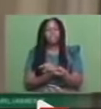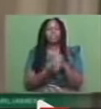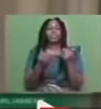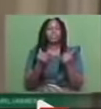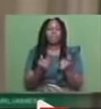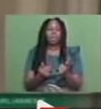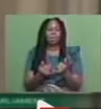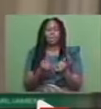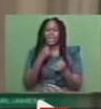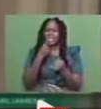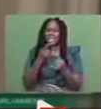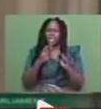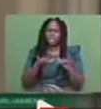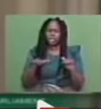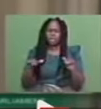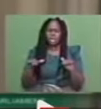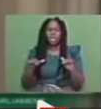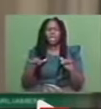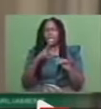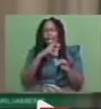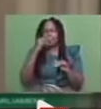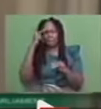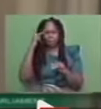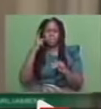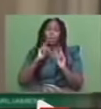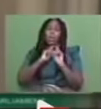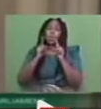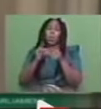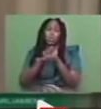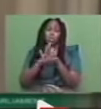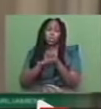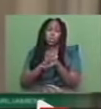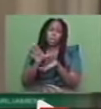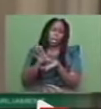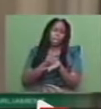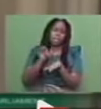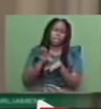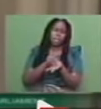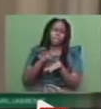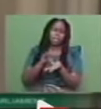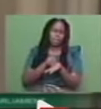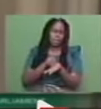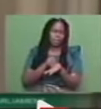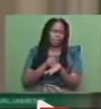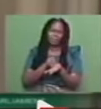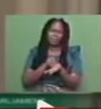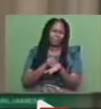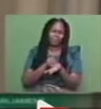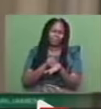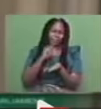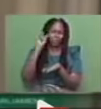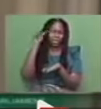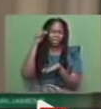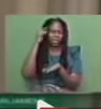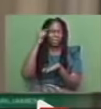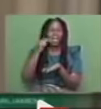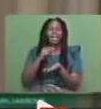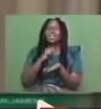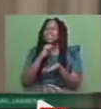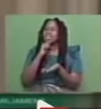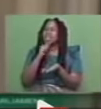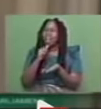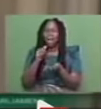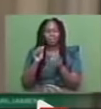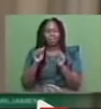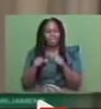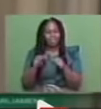This is the same government that has not been able to introduce a modern National Statistical Institute,